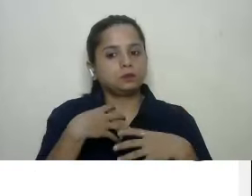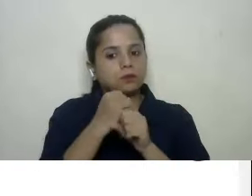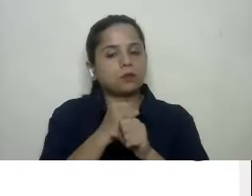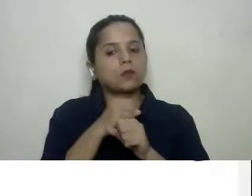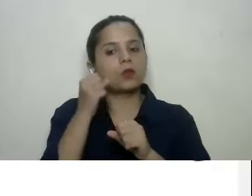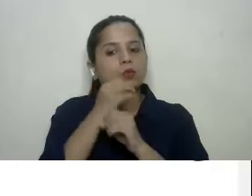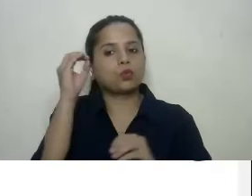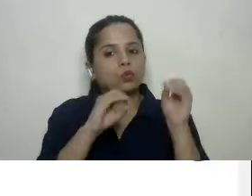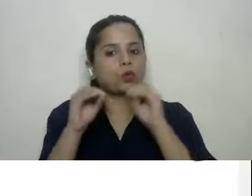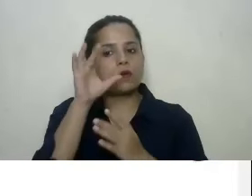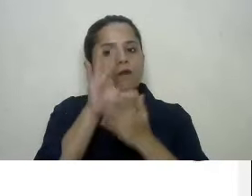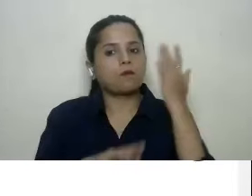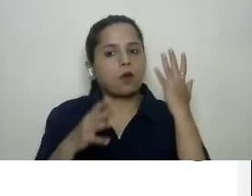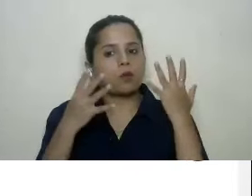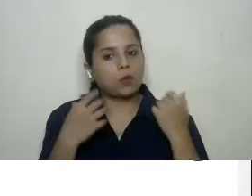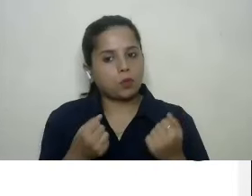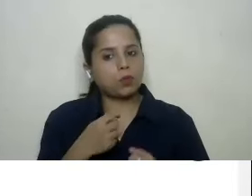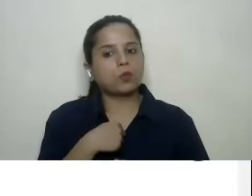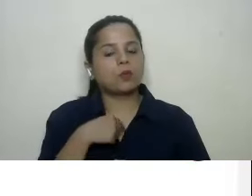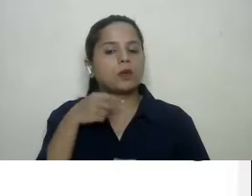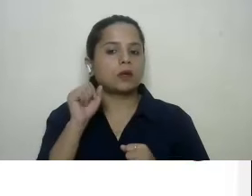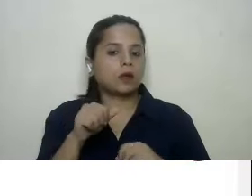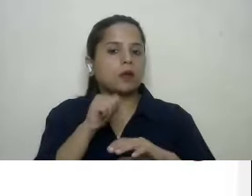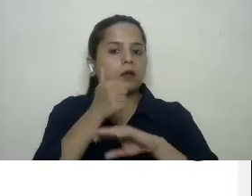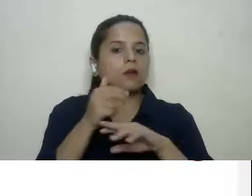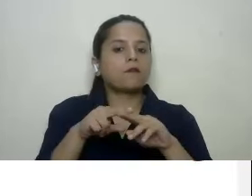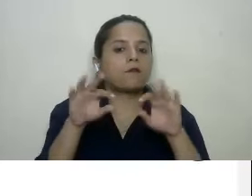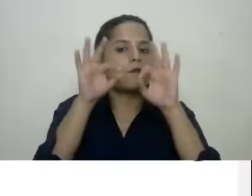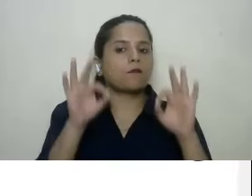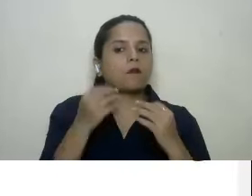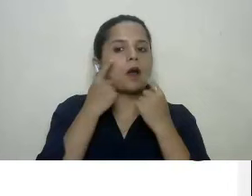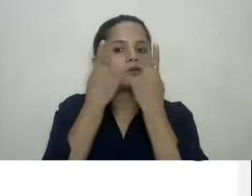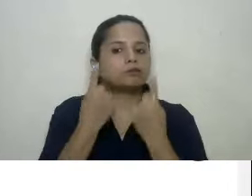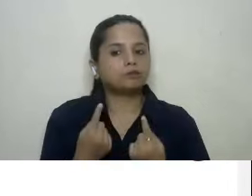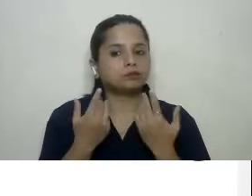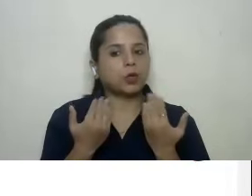can set up a formal assessment.